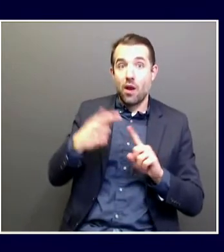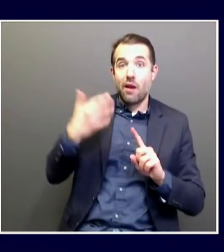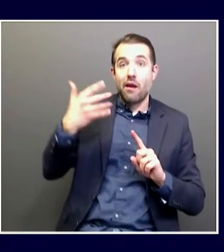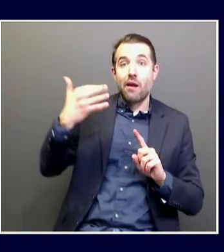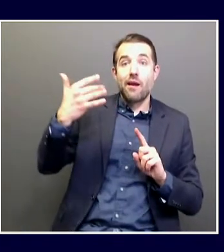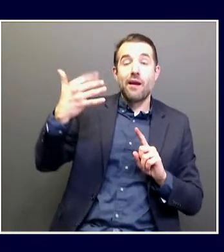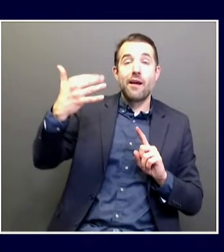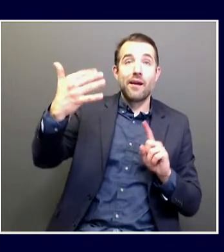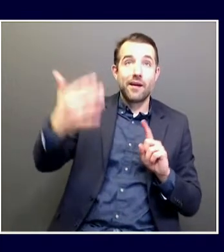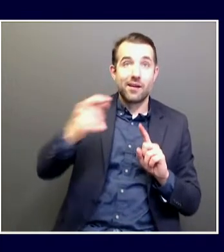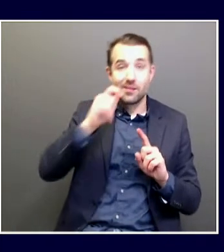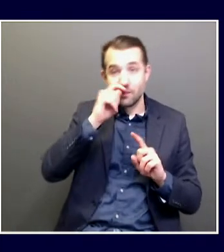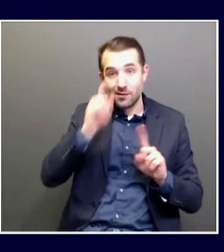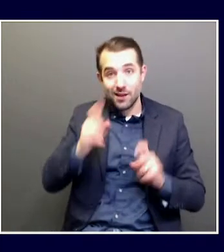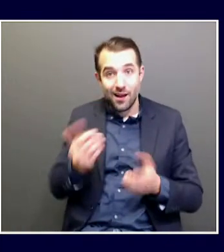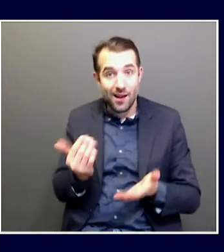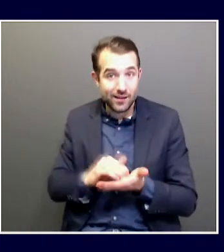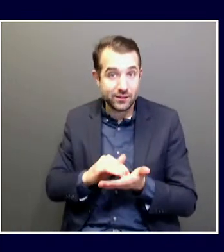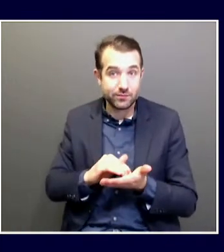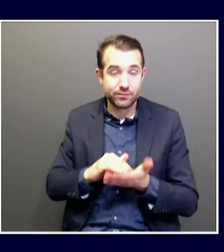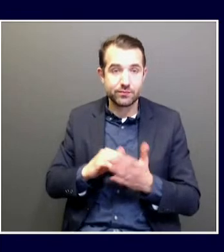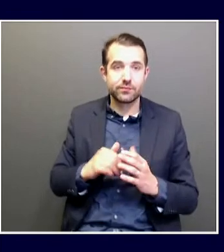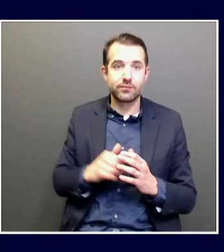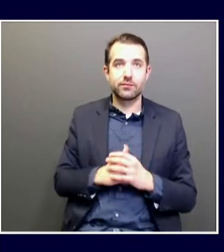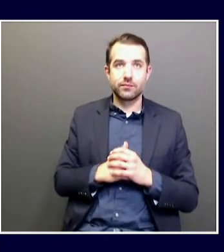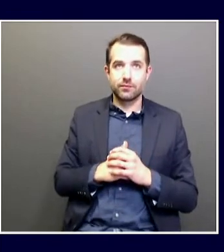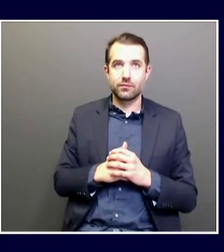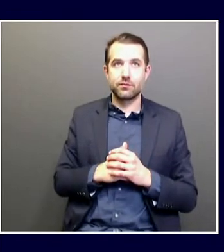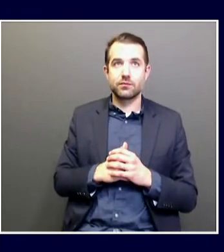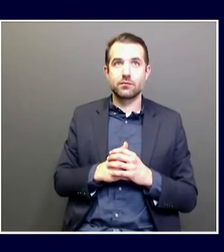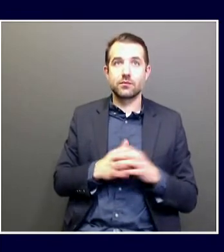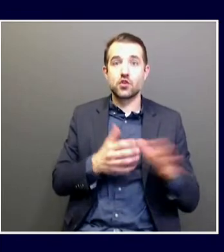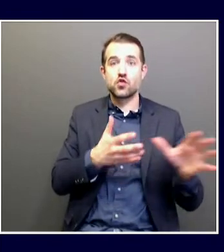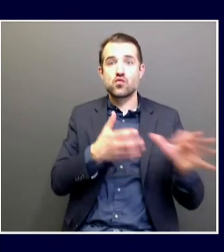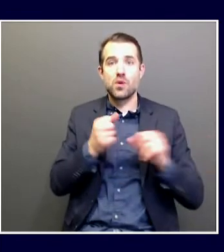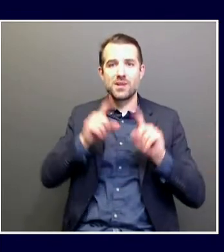much shorter, rapid tests are a strong tool in our closet.